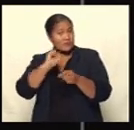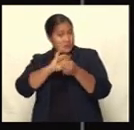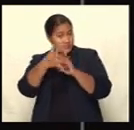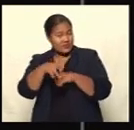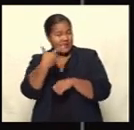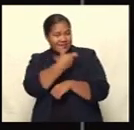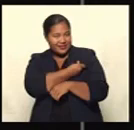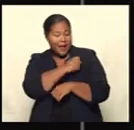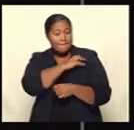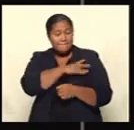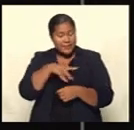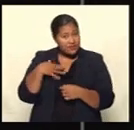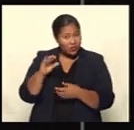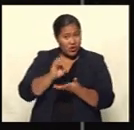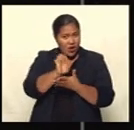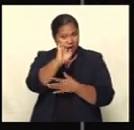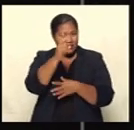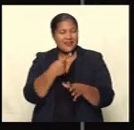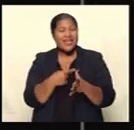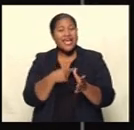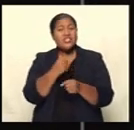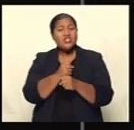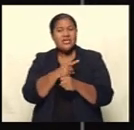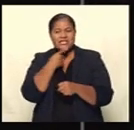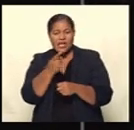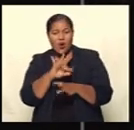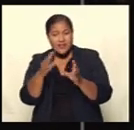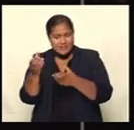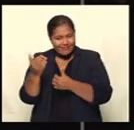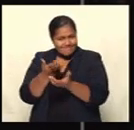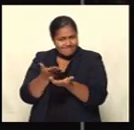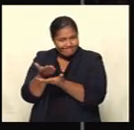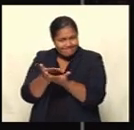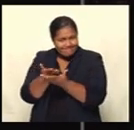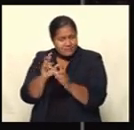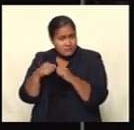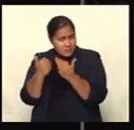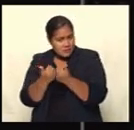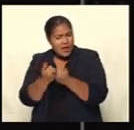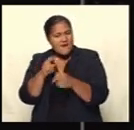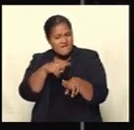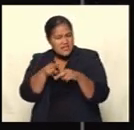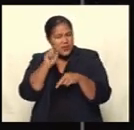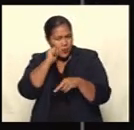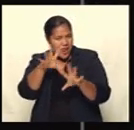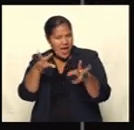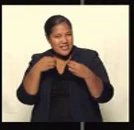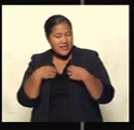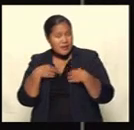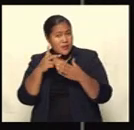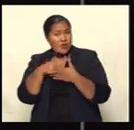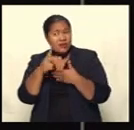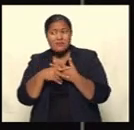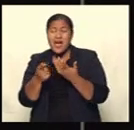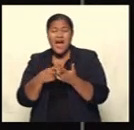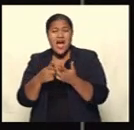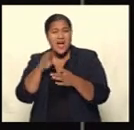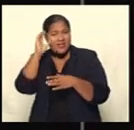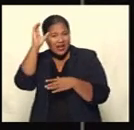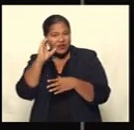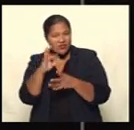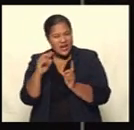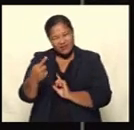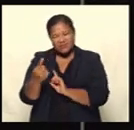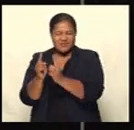for Economy Aya Syed Qayyum says under this arrangement, Fiji will officially accept the vaccination programs of other countries and vice